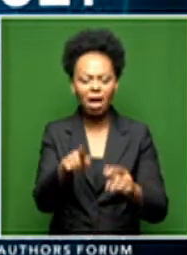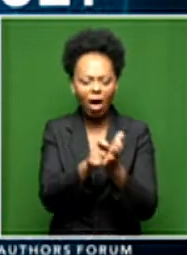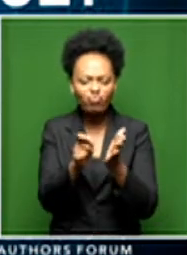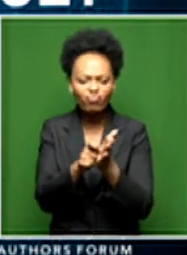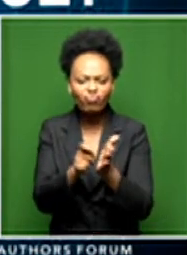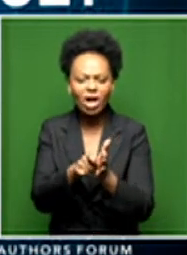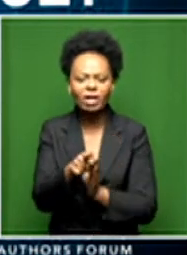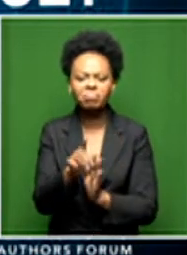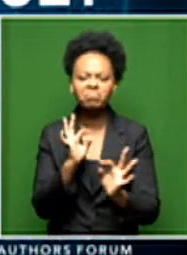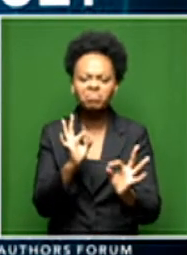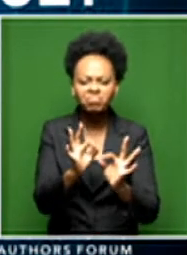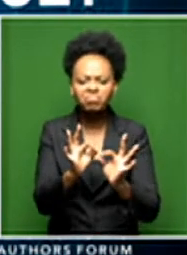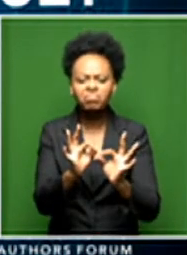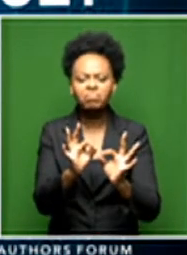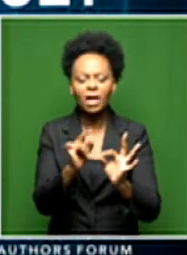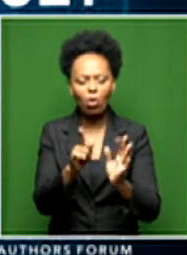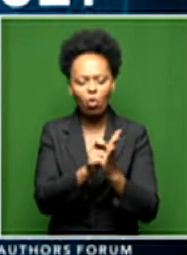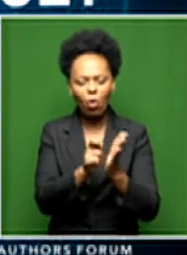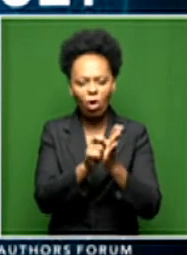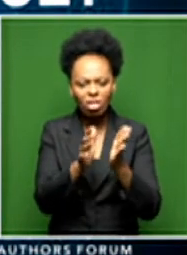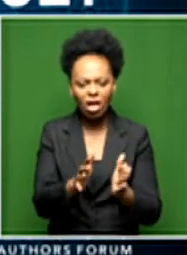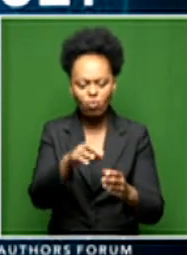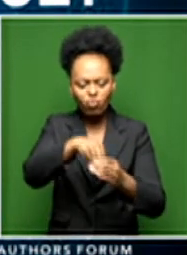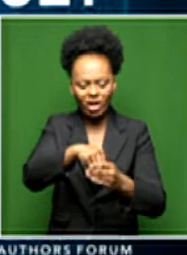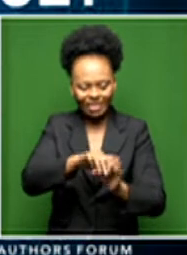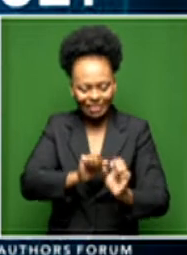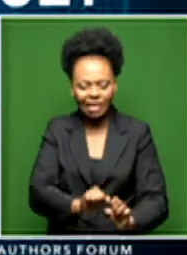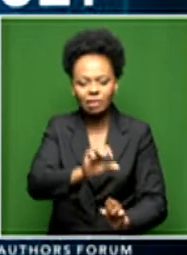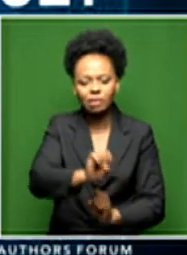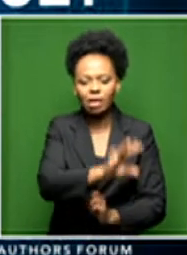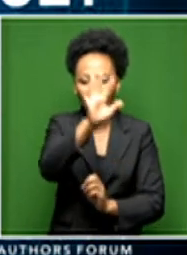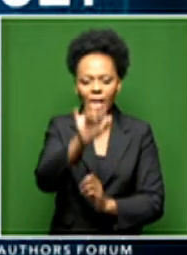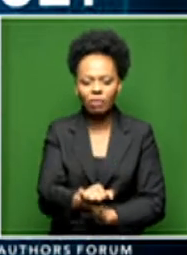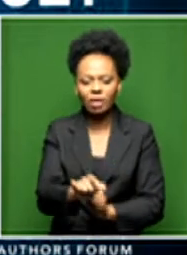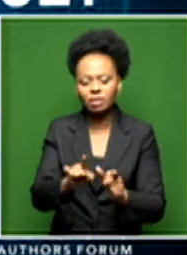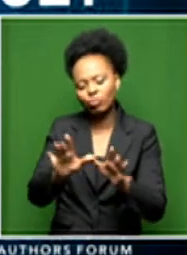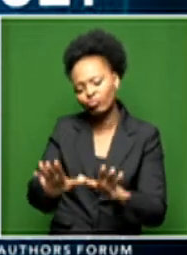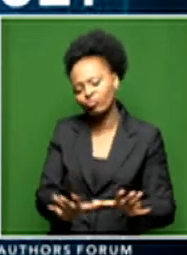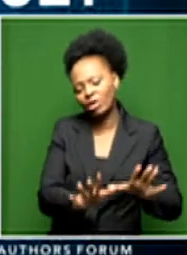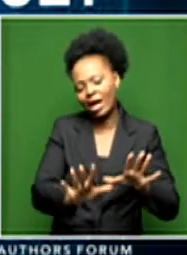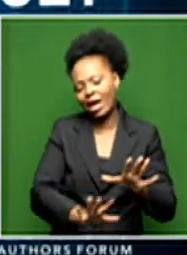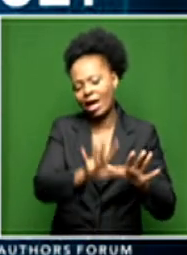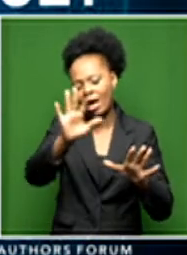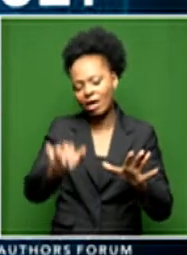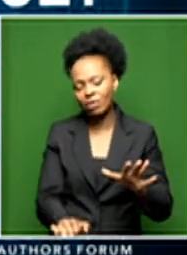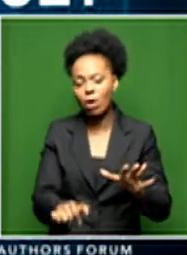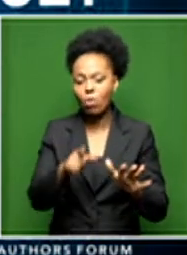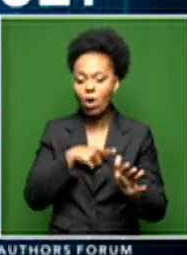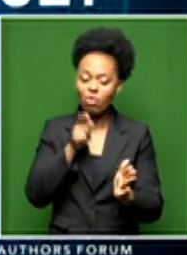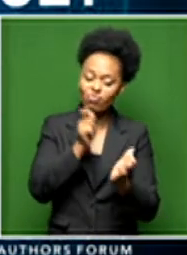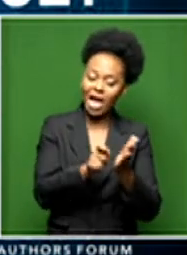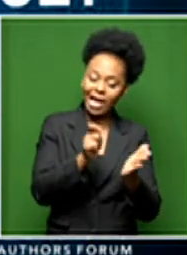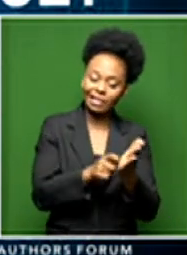and authors in the context of South Africa and by African, because writing is